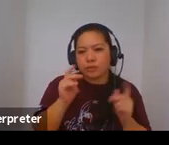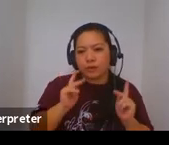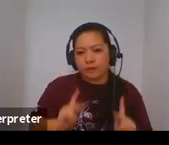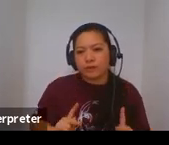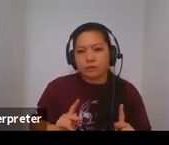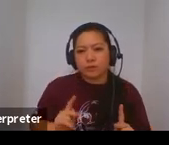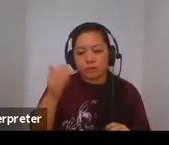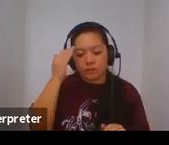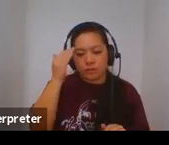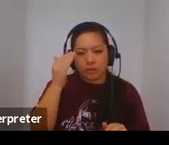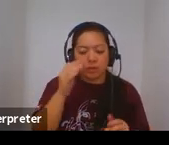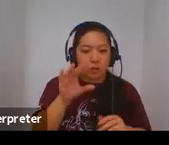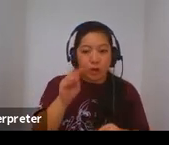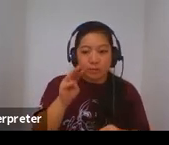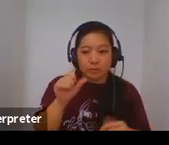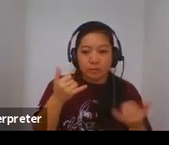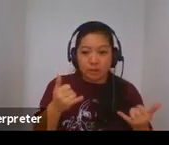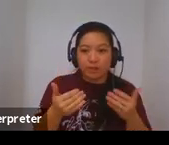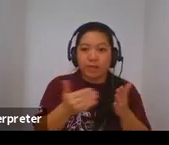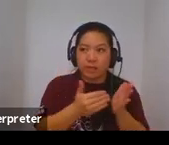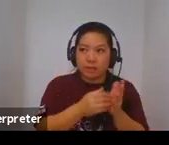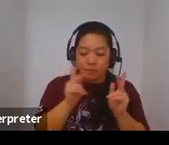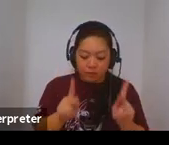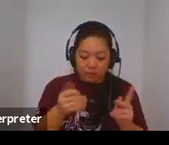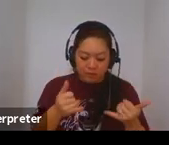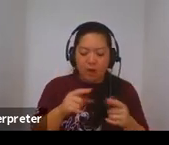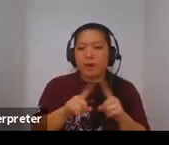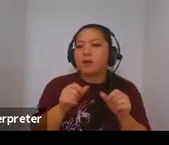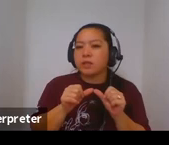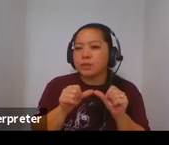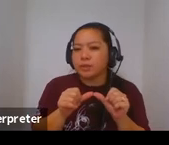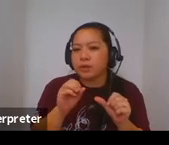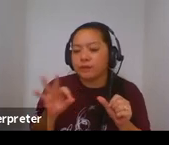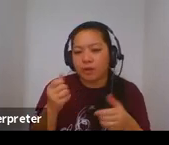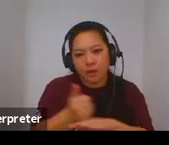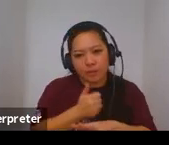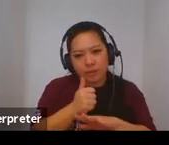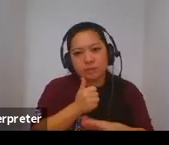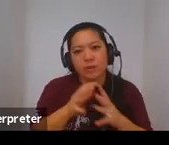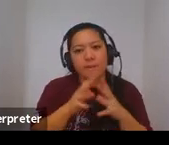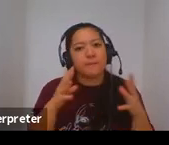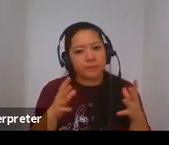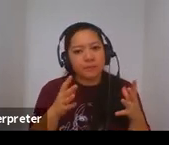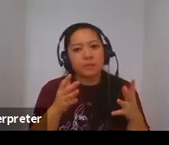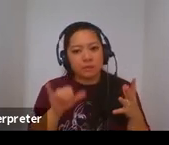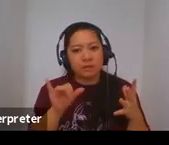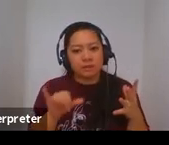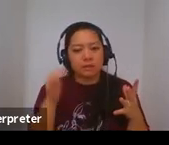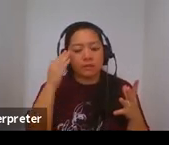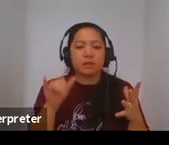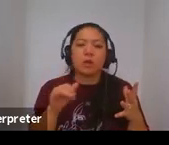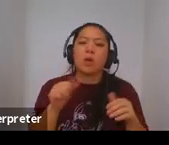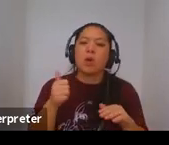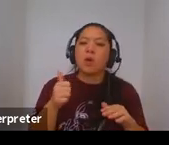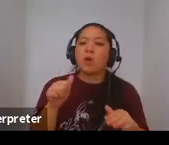physical crimes against a person. But the continuum of harm is much broader than that. And